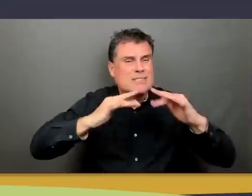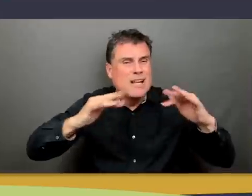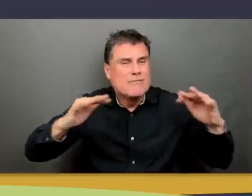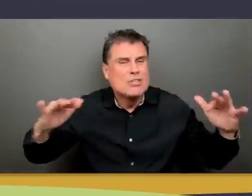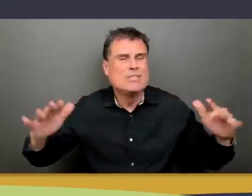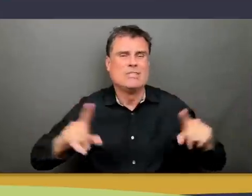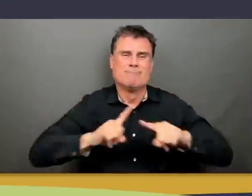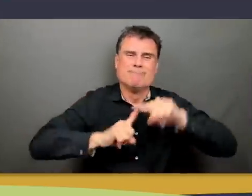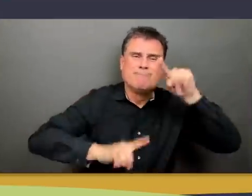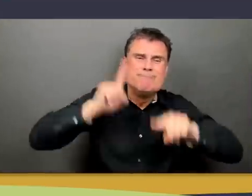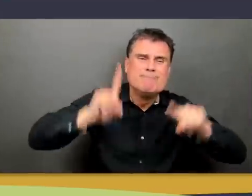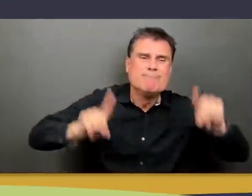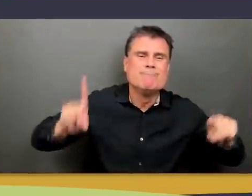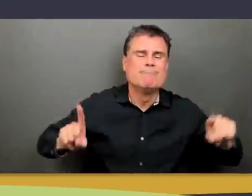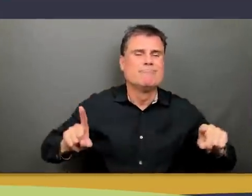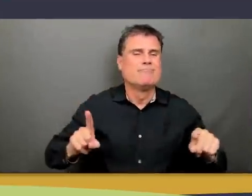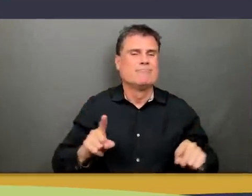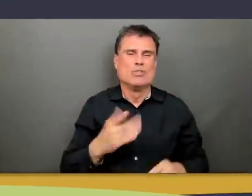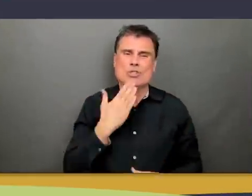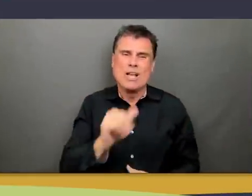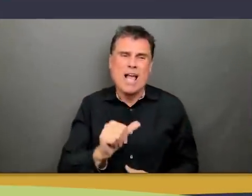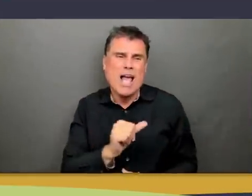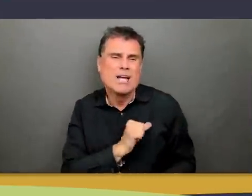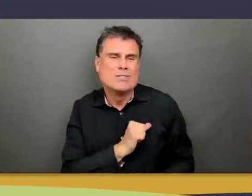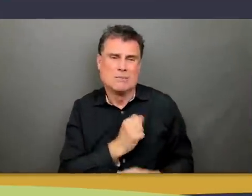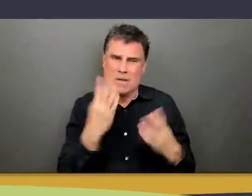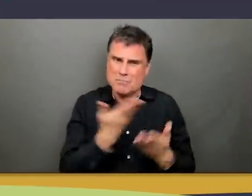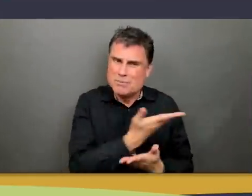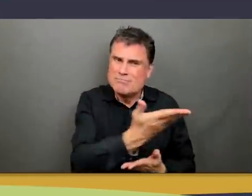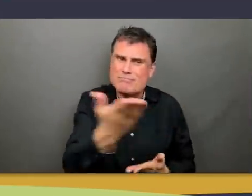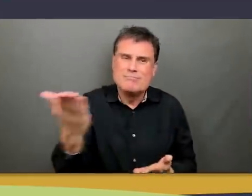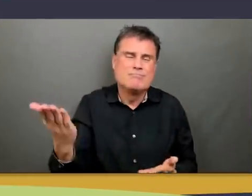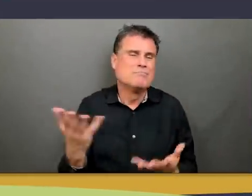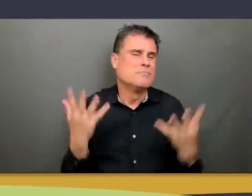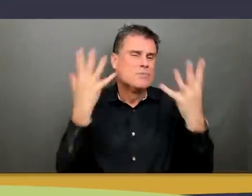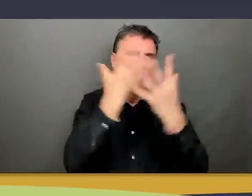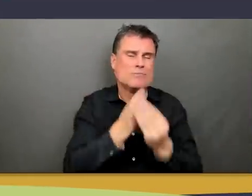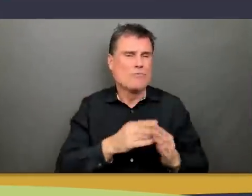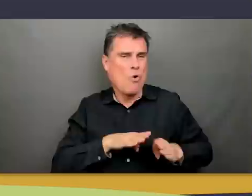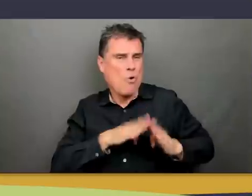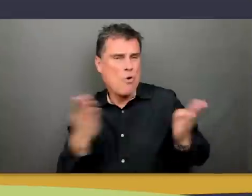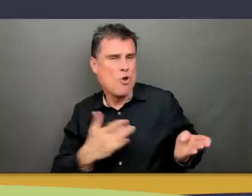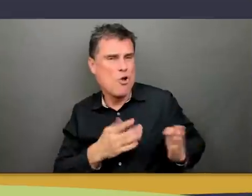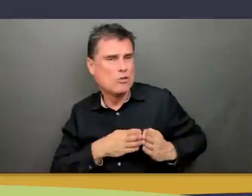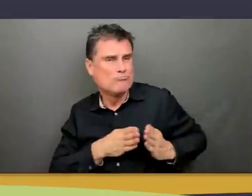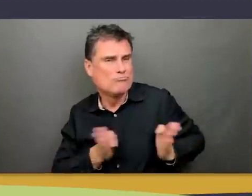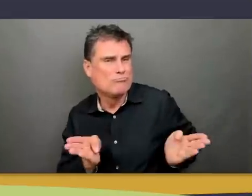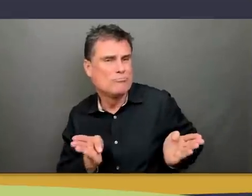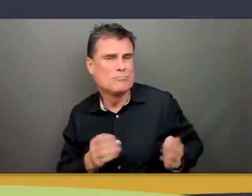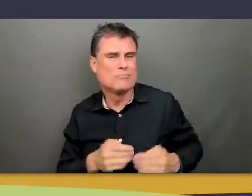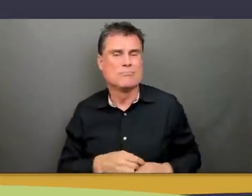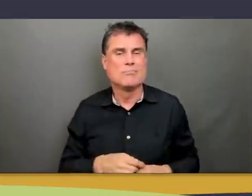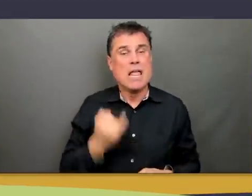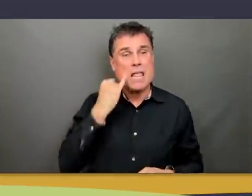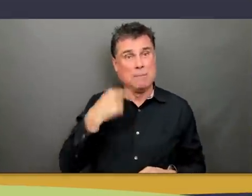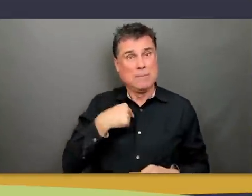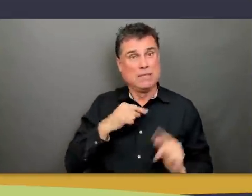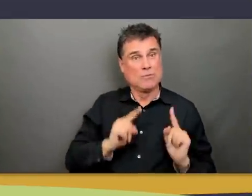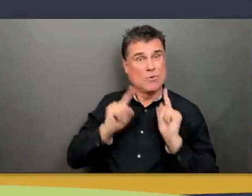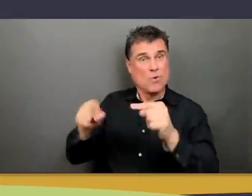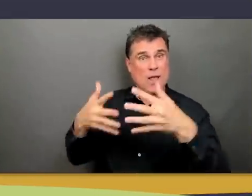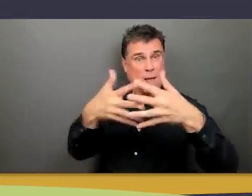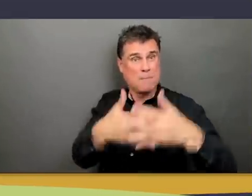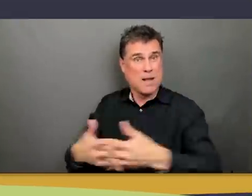know, we deal with racism just being who we are, you know, because of our skin color. But when we come here, you see people